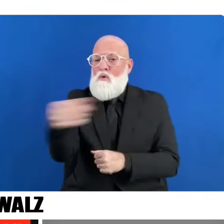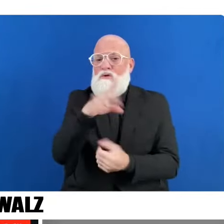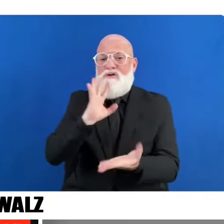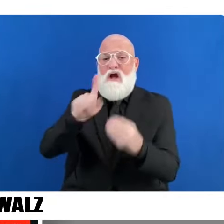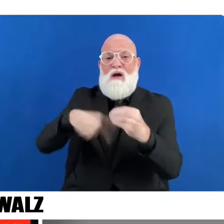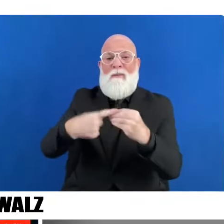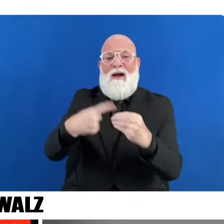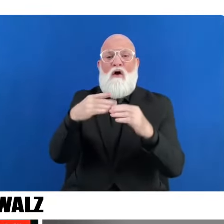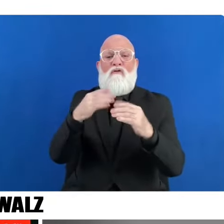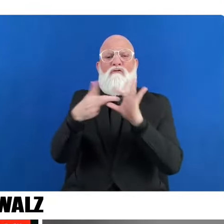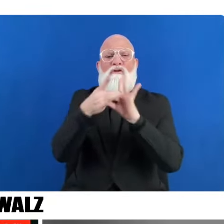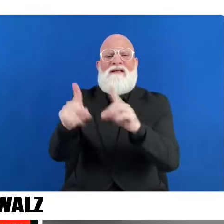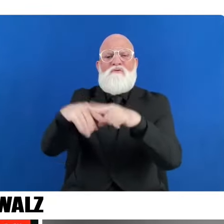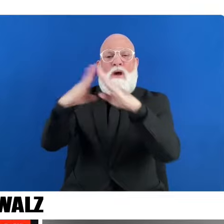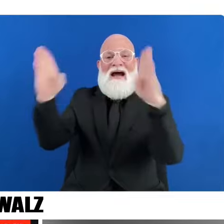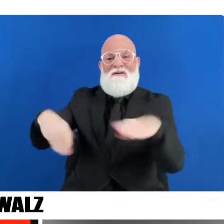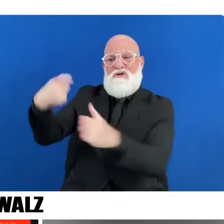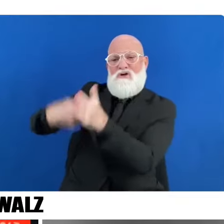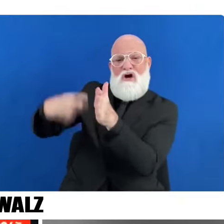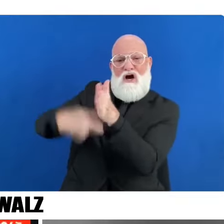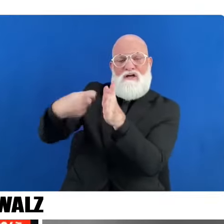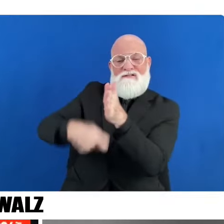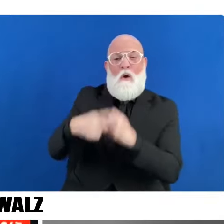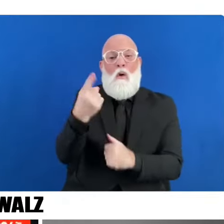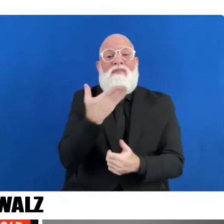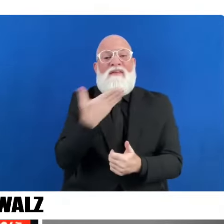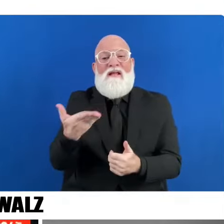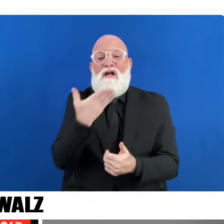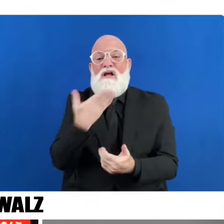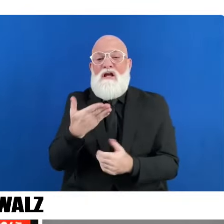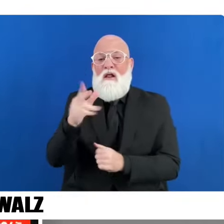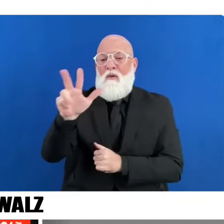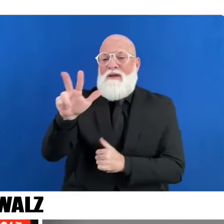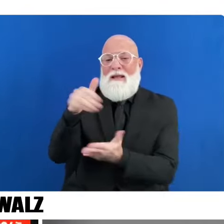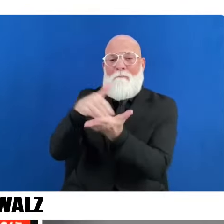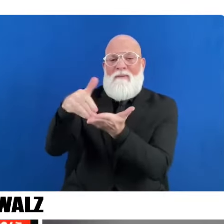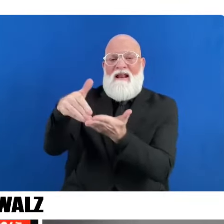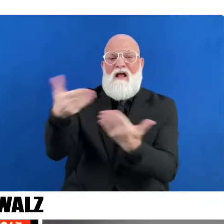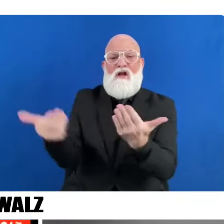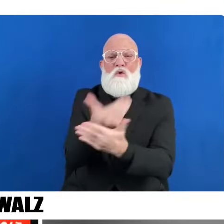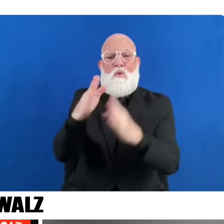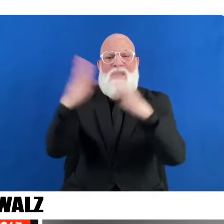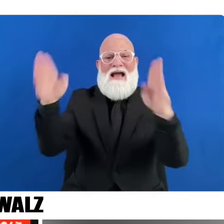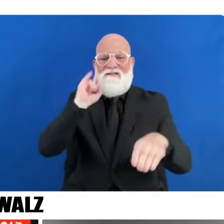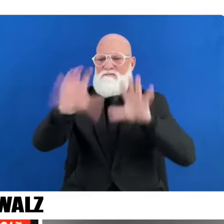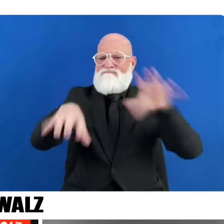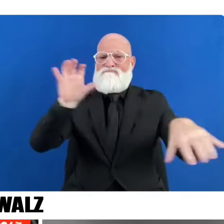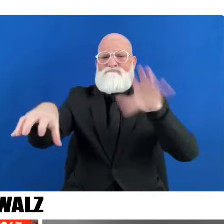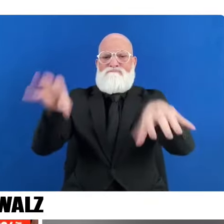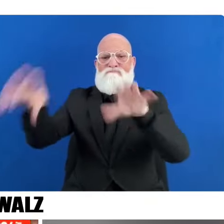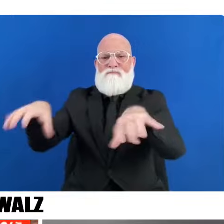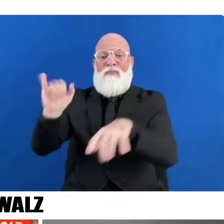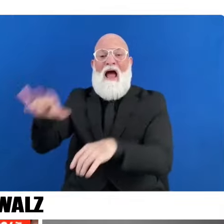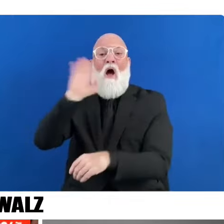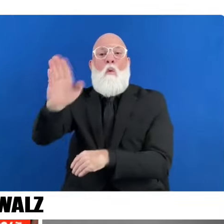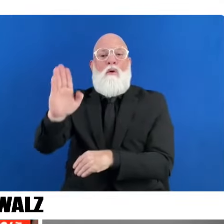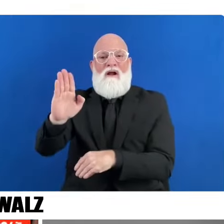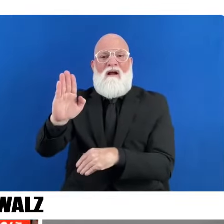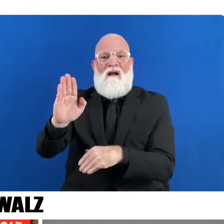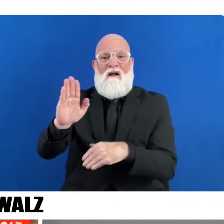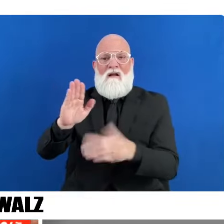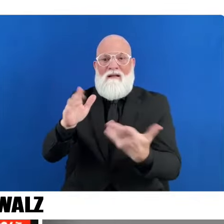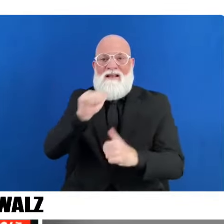plan with down payment assistance on the front end to get you in a house. A house is much more than just an asset to be traded somewhere. It's foundational